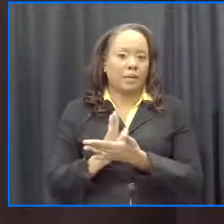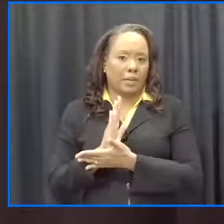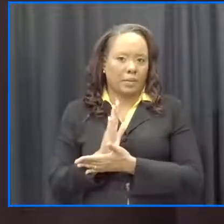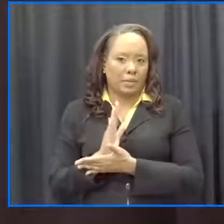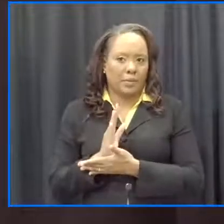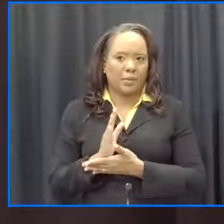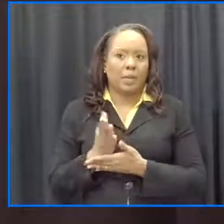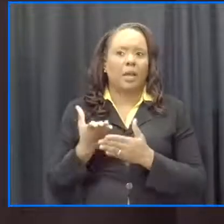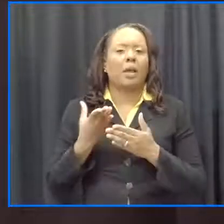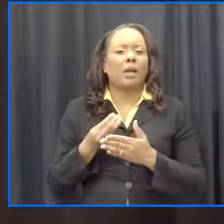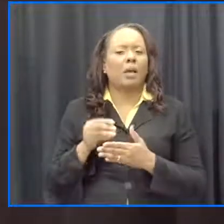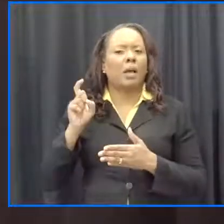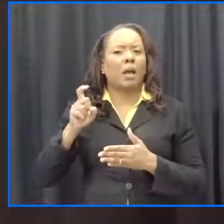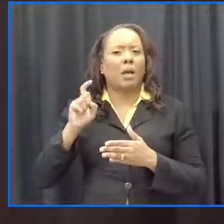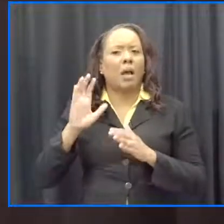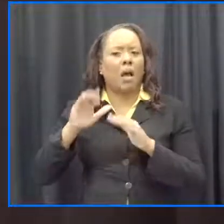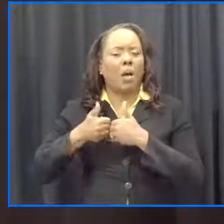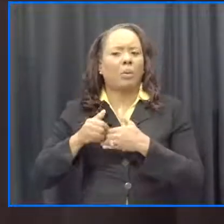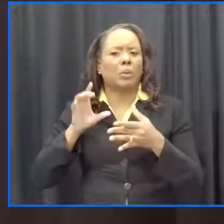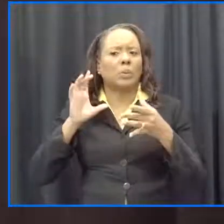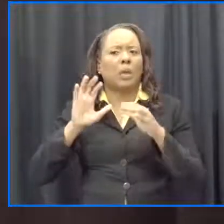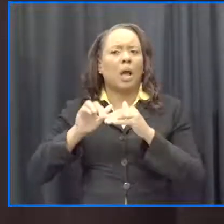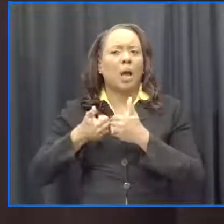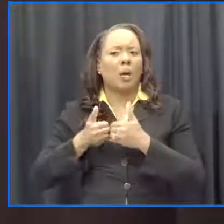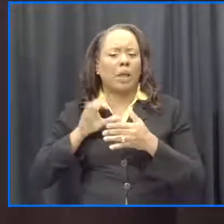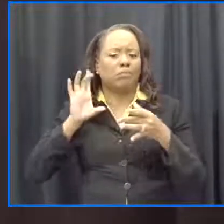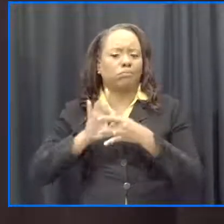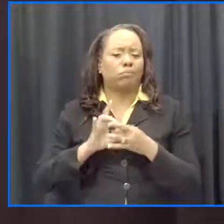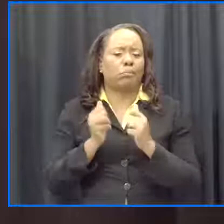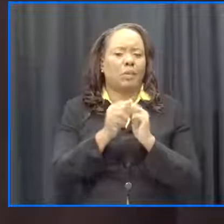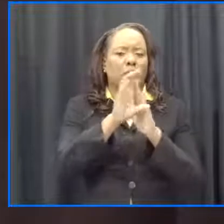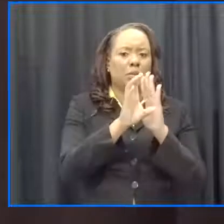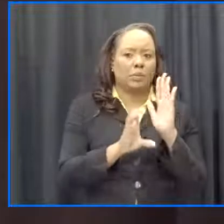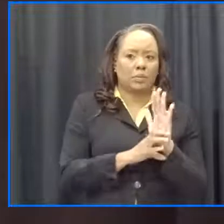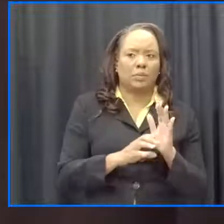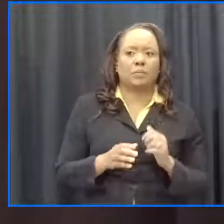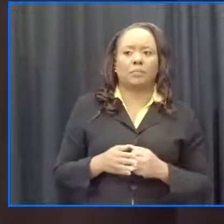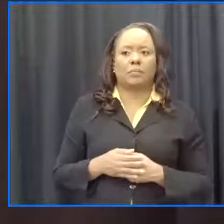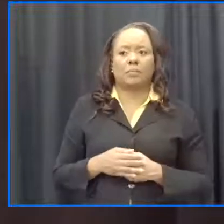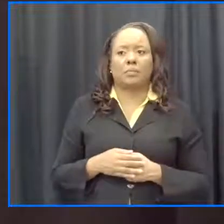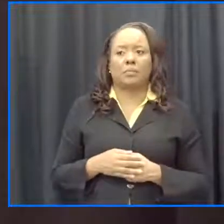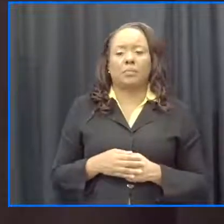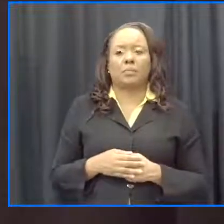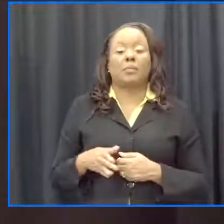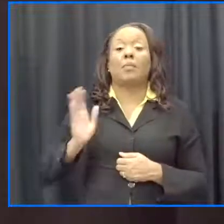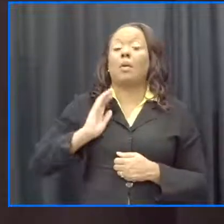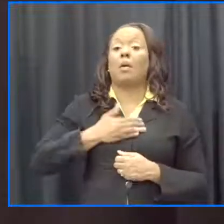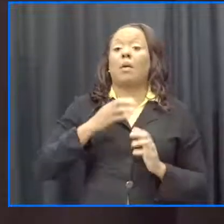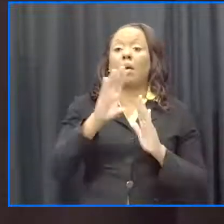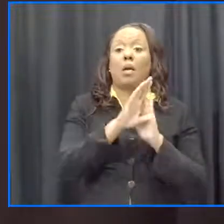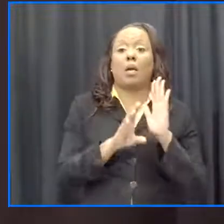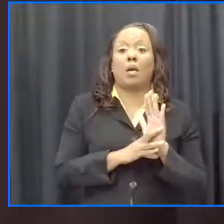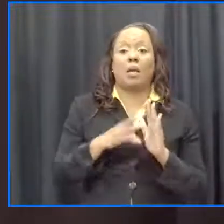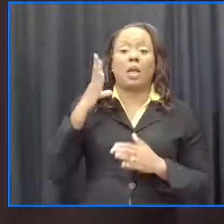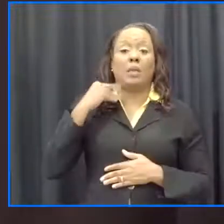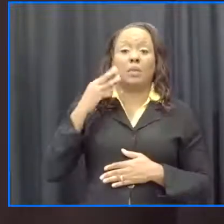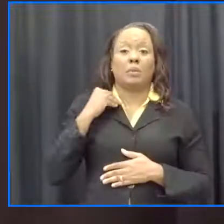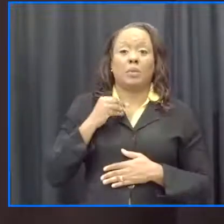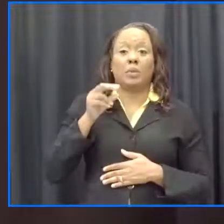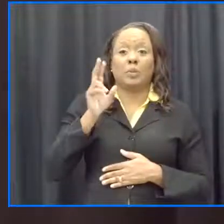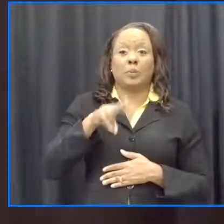rights. And in the last 56 years, our Parliament has amended our Constitution 23